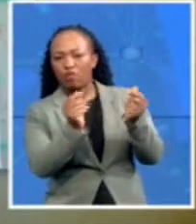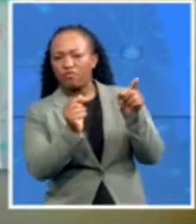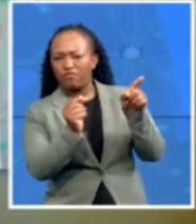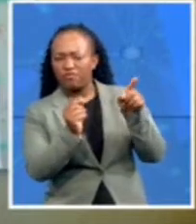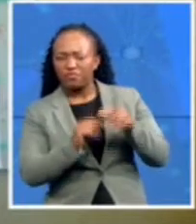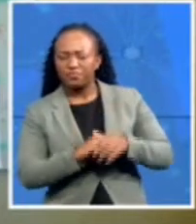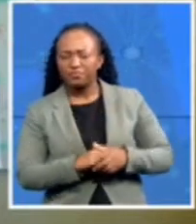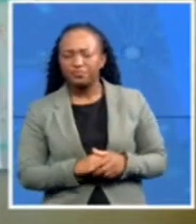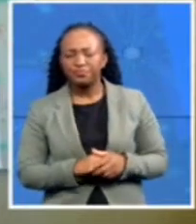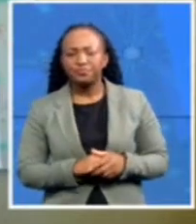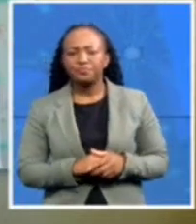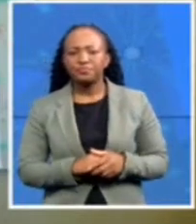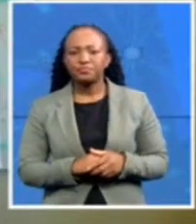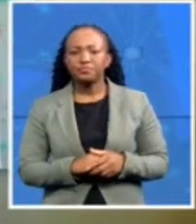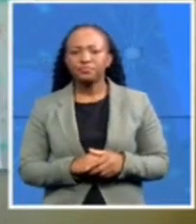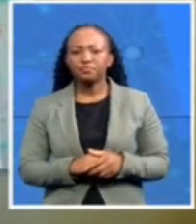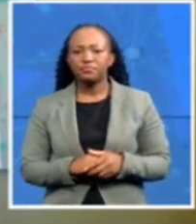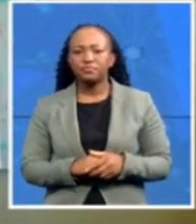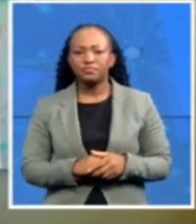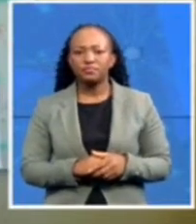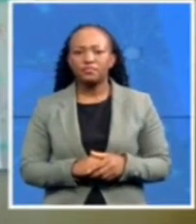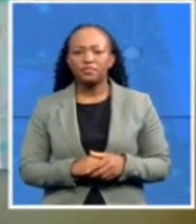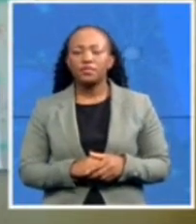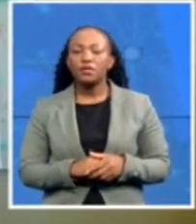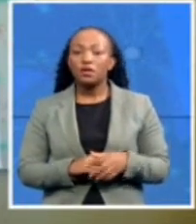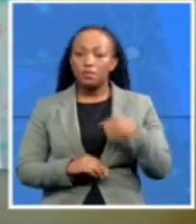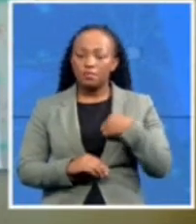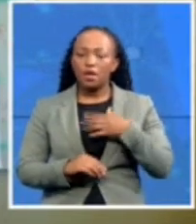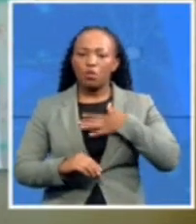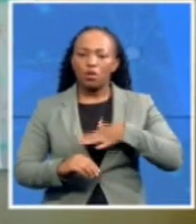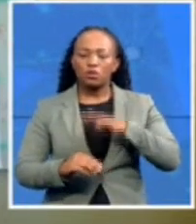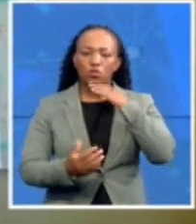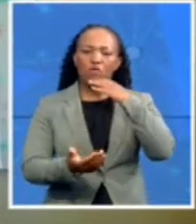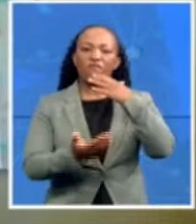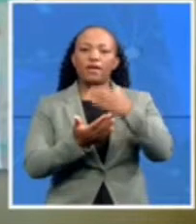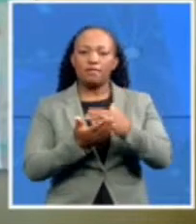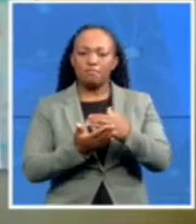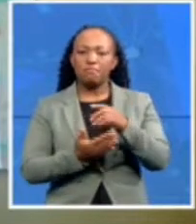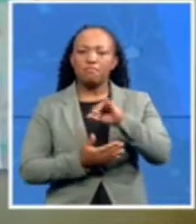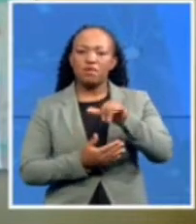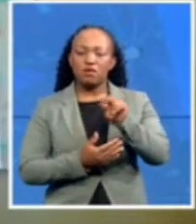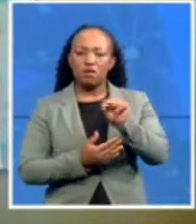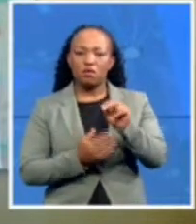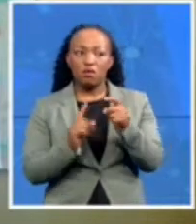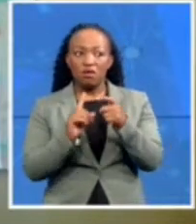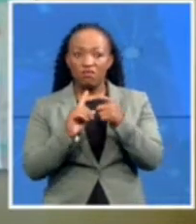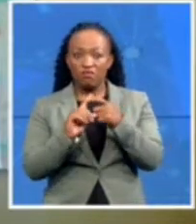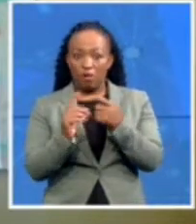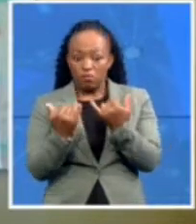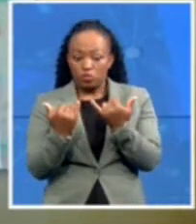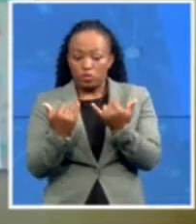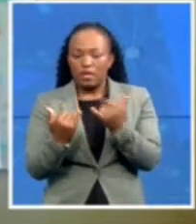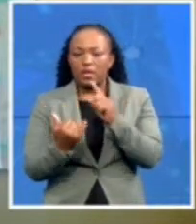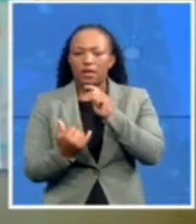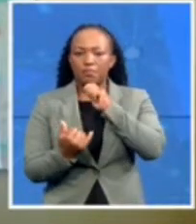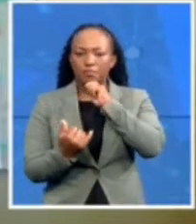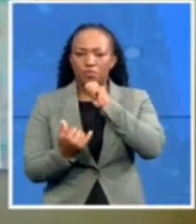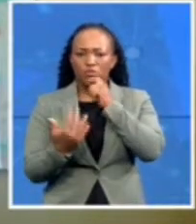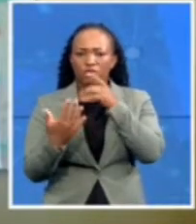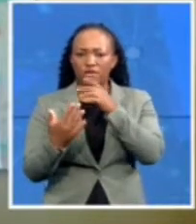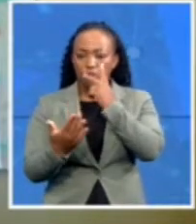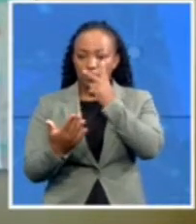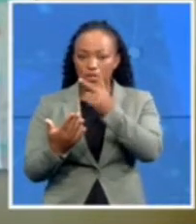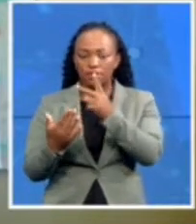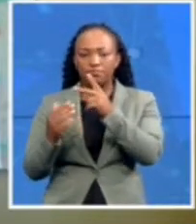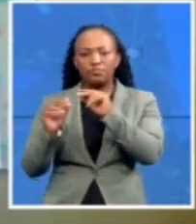can just confirm, Jan, that as of this morning, what we see on the Eskom system is that City Power